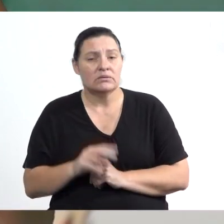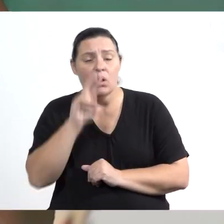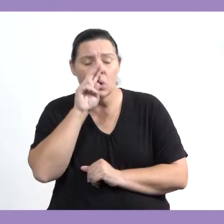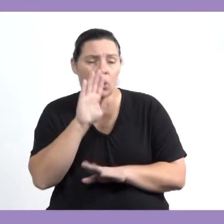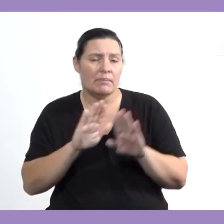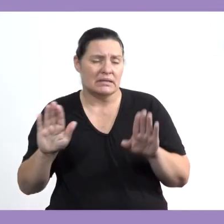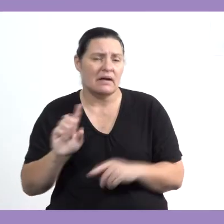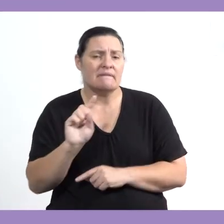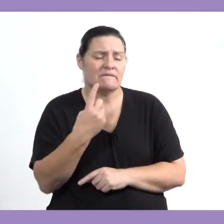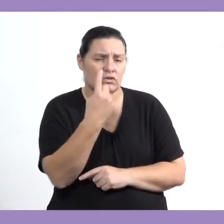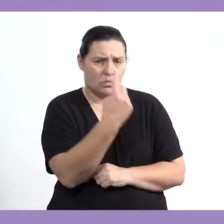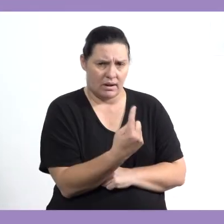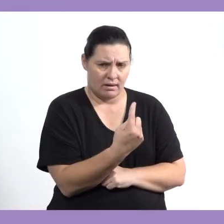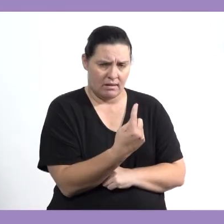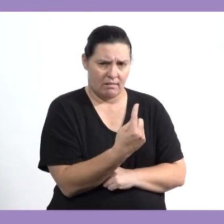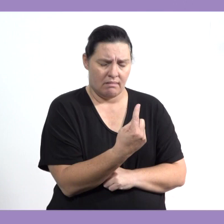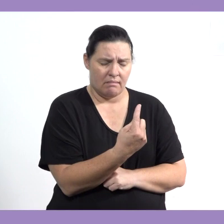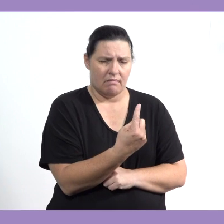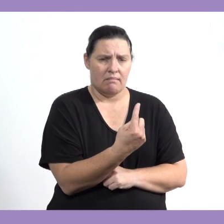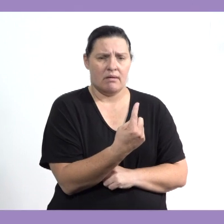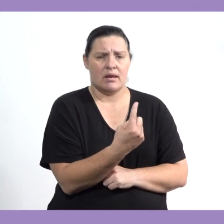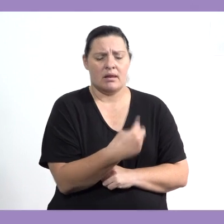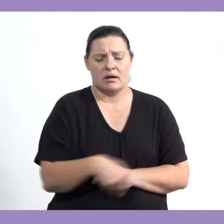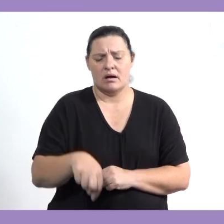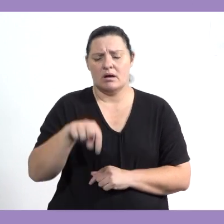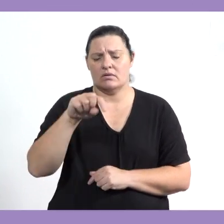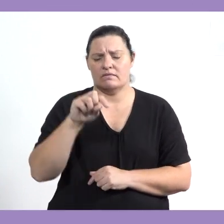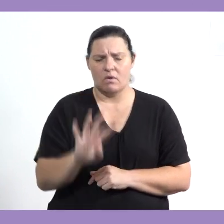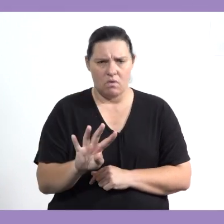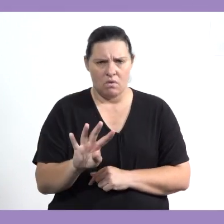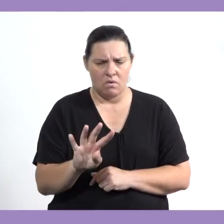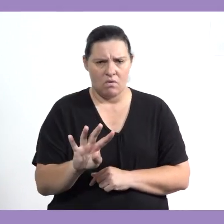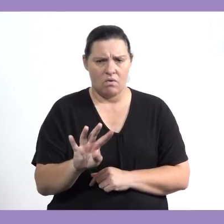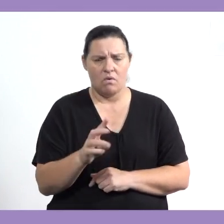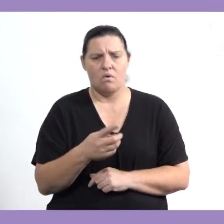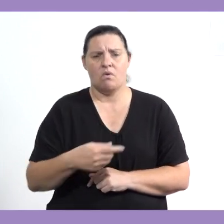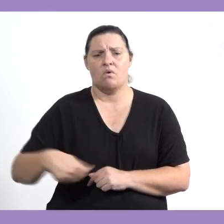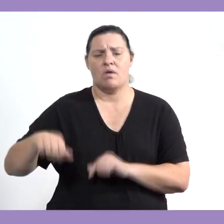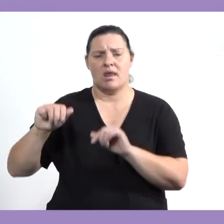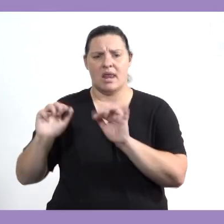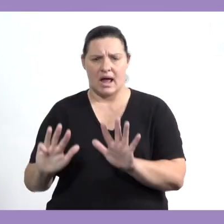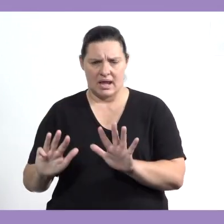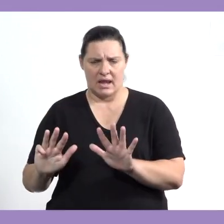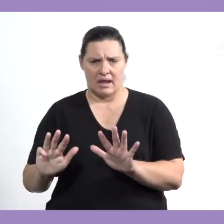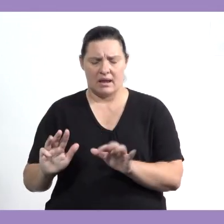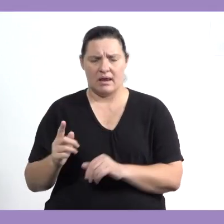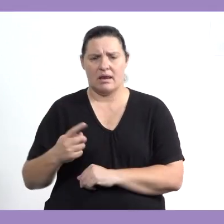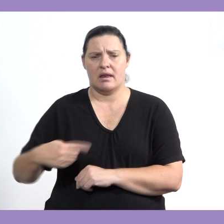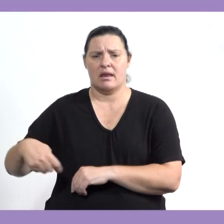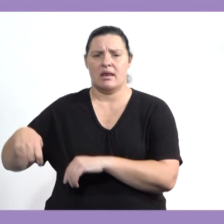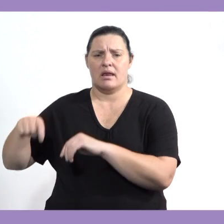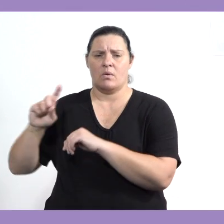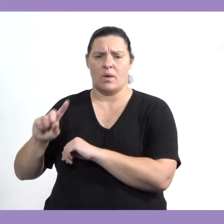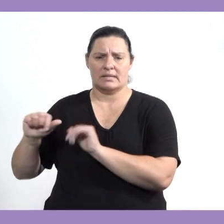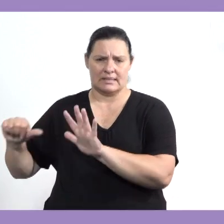So when we look at this pattern, the first one is 1, the first term, the second term is 4, the third term is 9, and